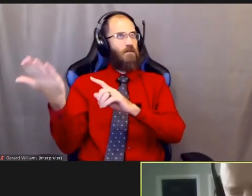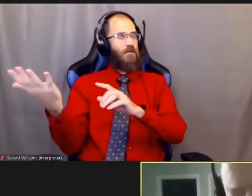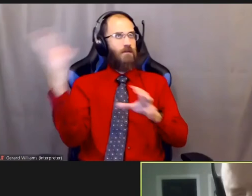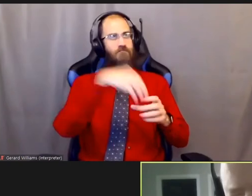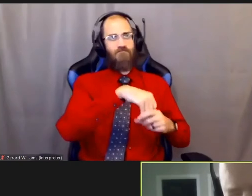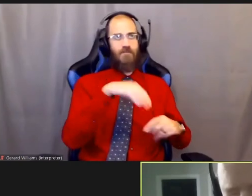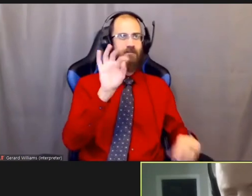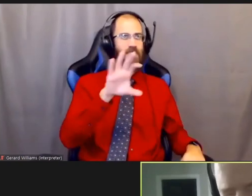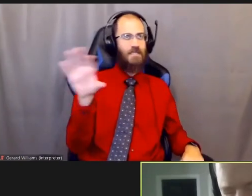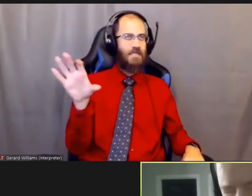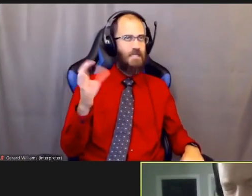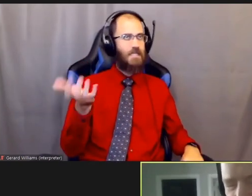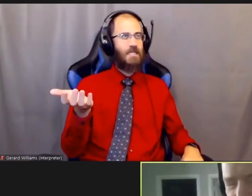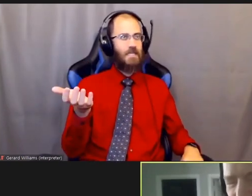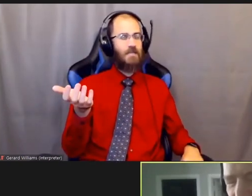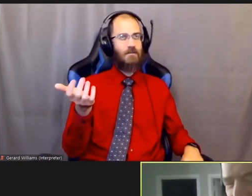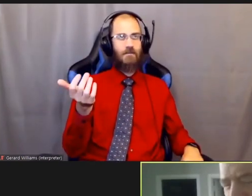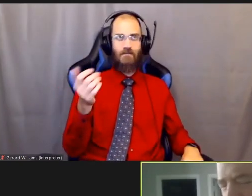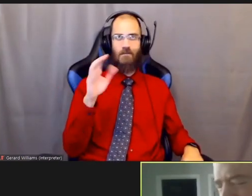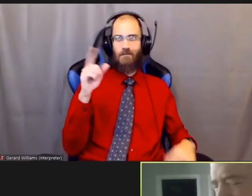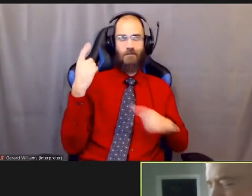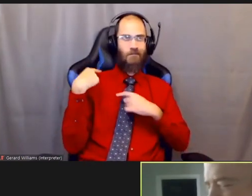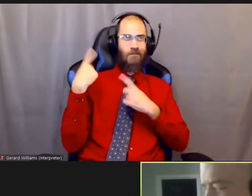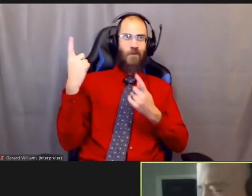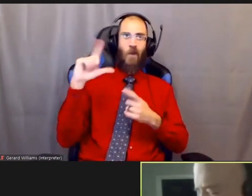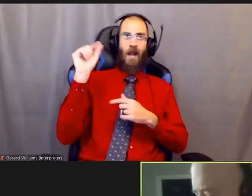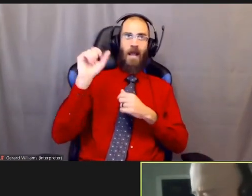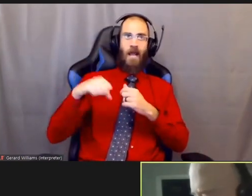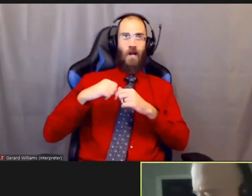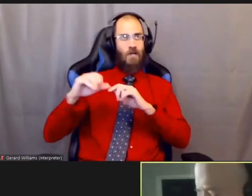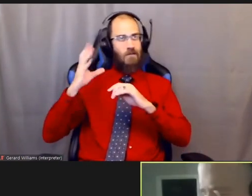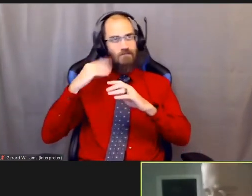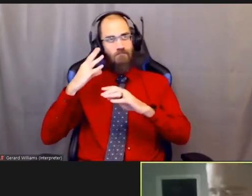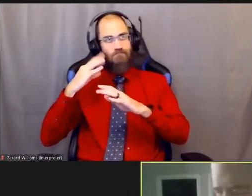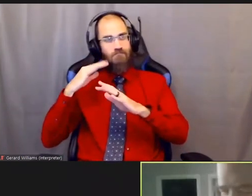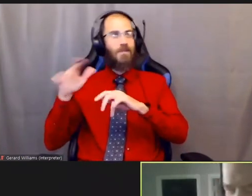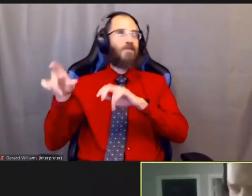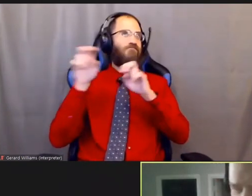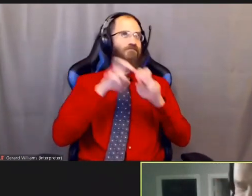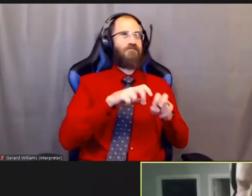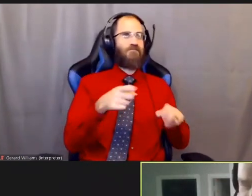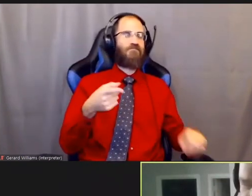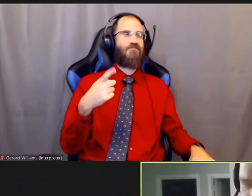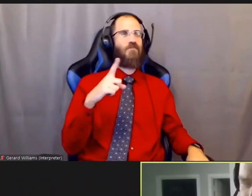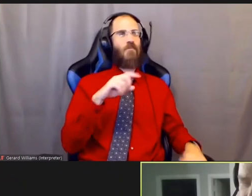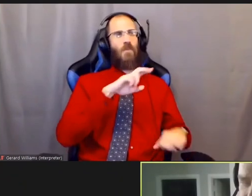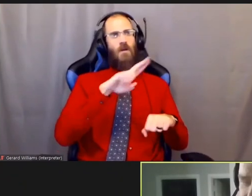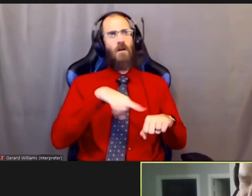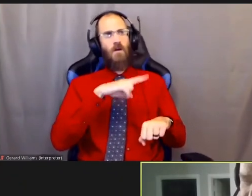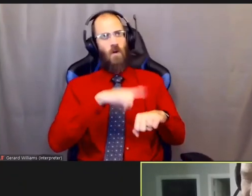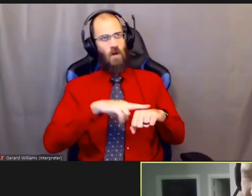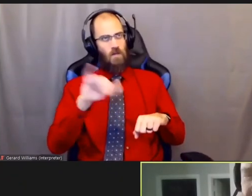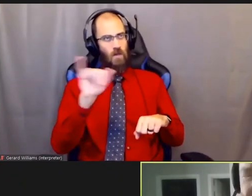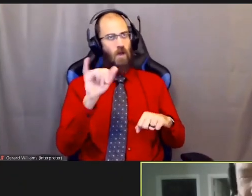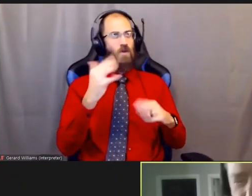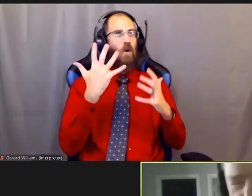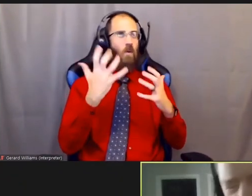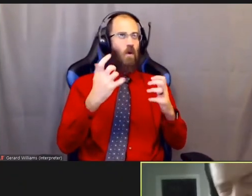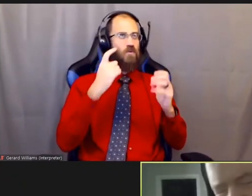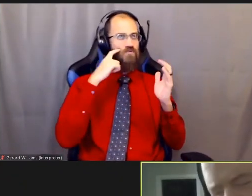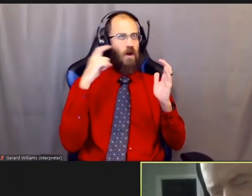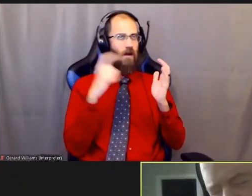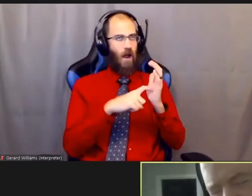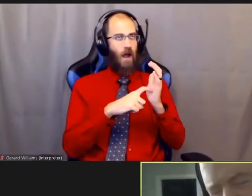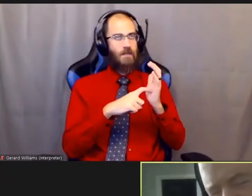these past 20 years. And of course, I want to recognize